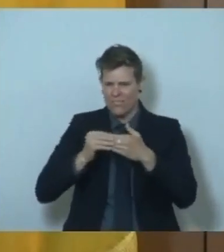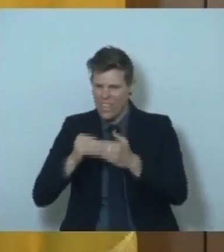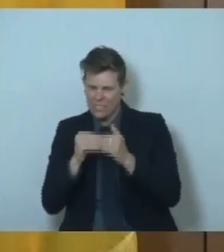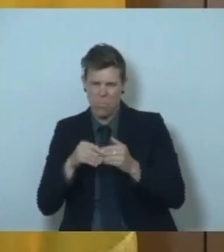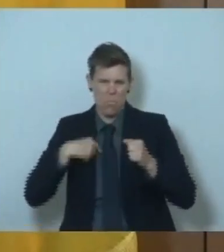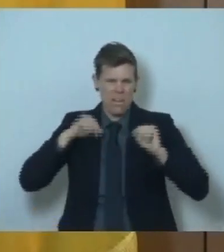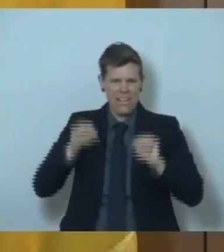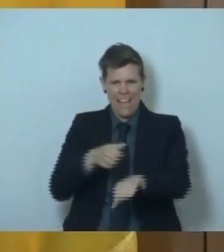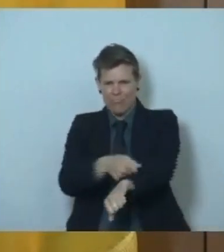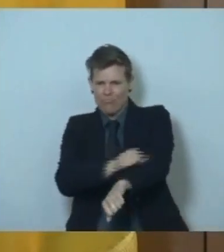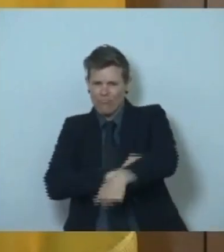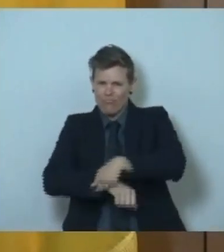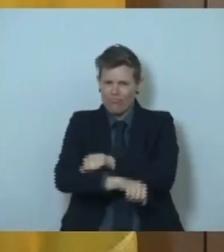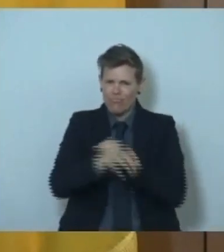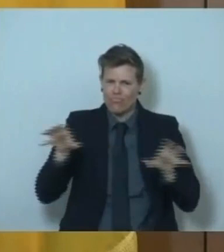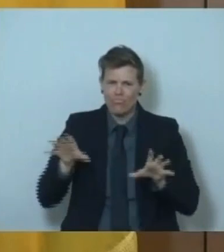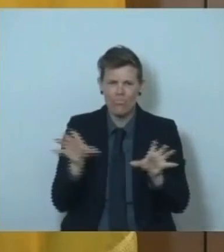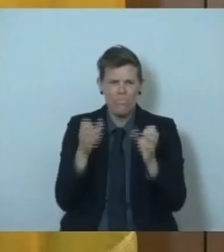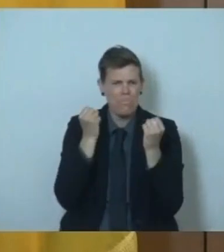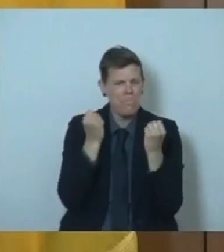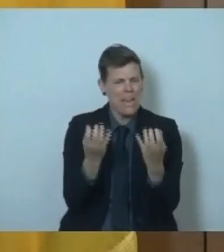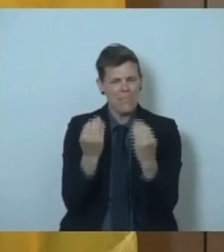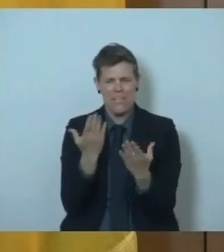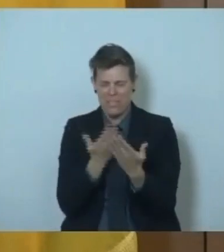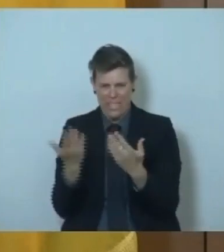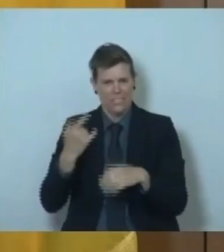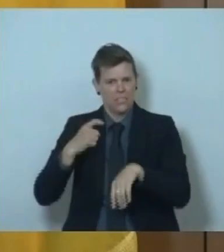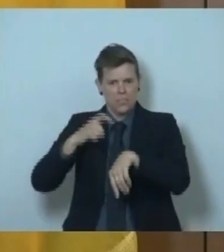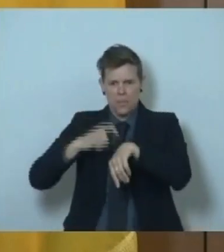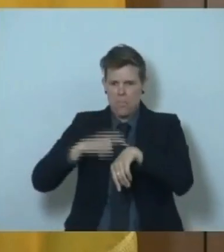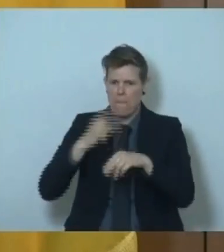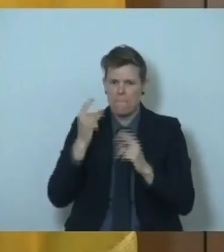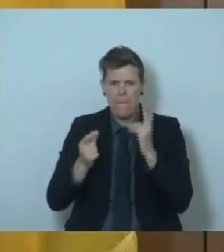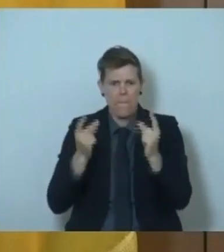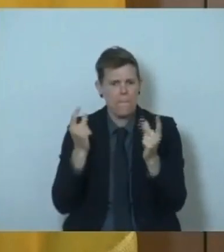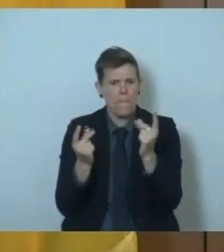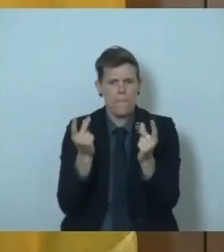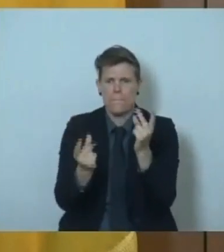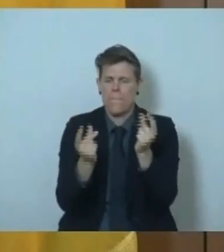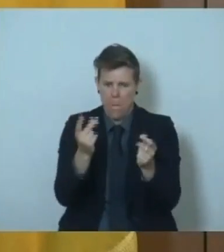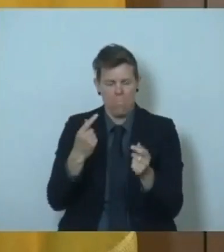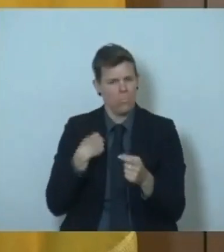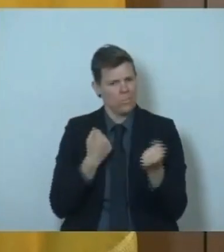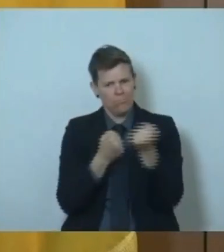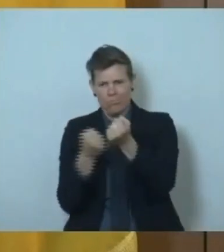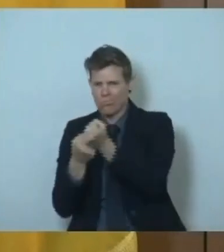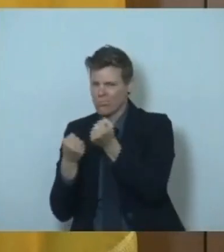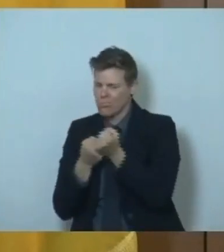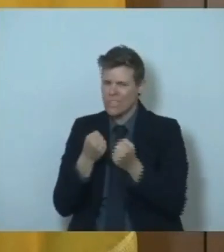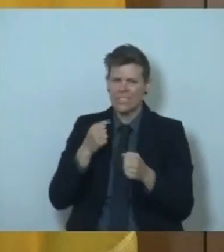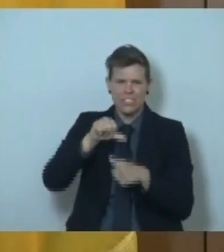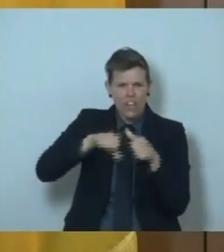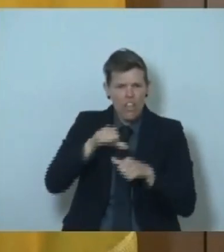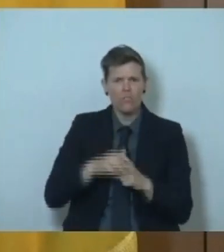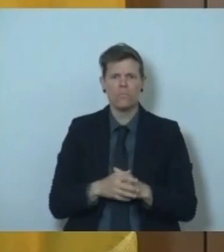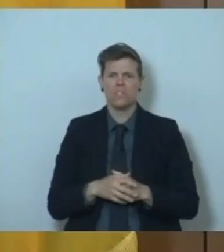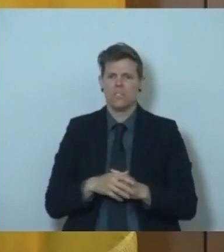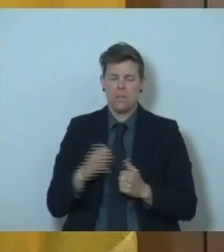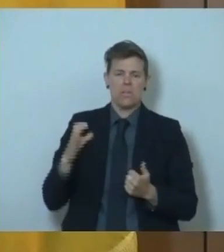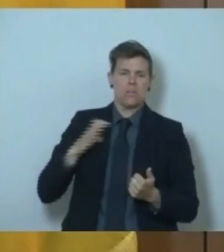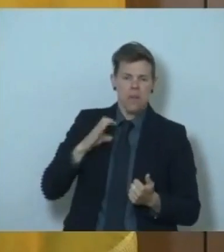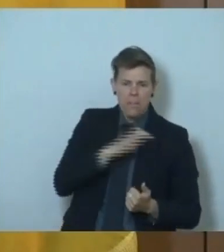then absolutely support her. Every single cabinet secretary is clear that the best preparation is doing it every single